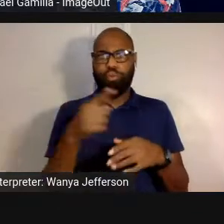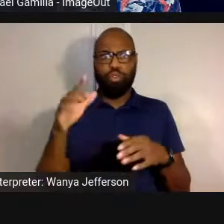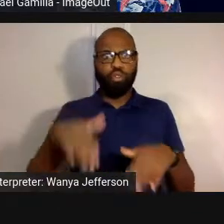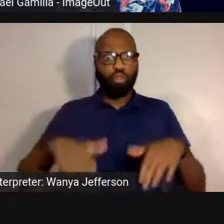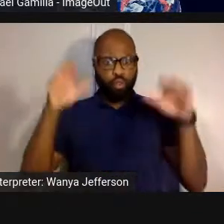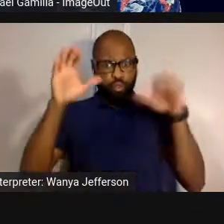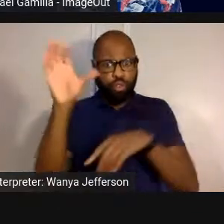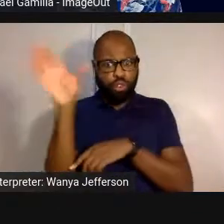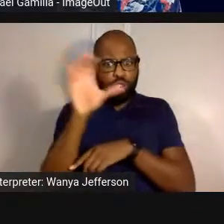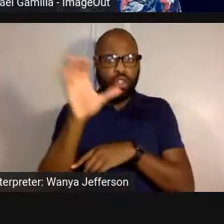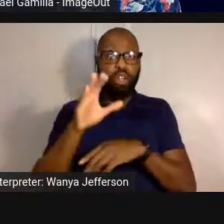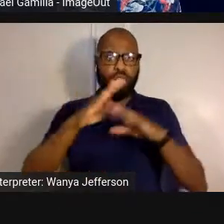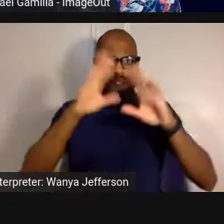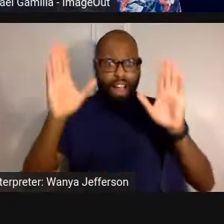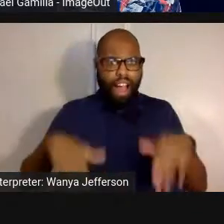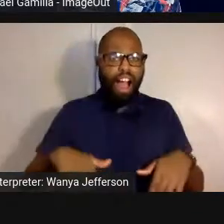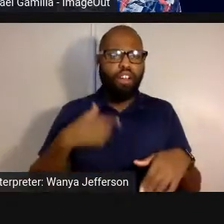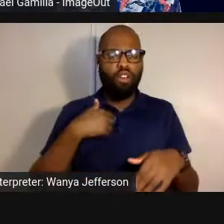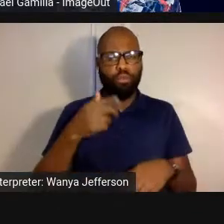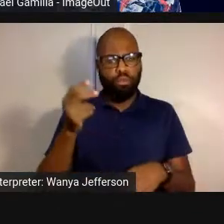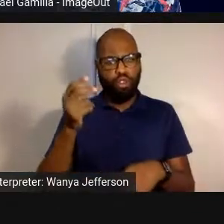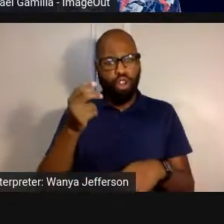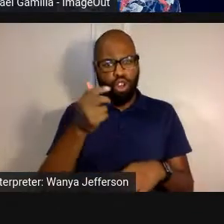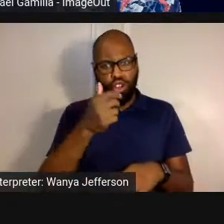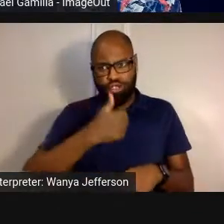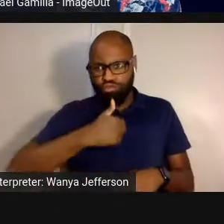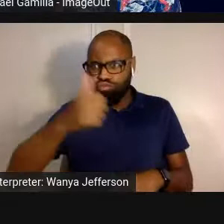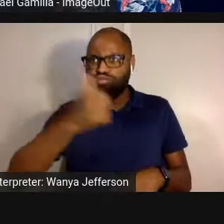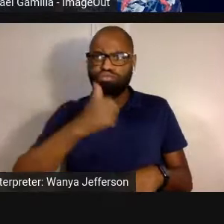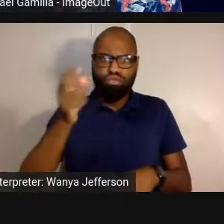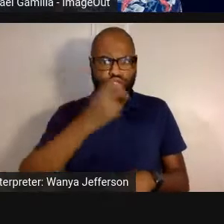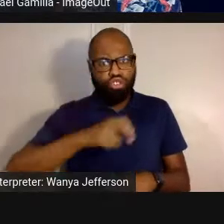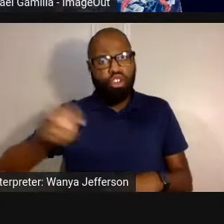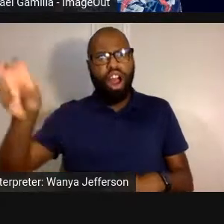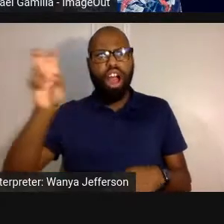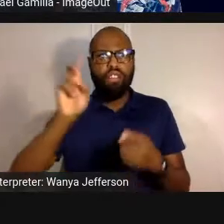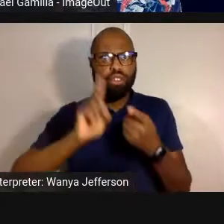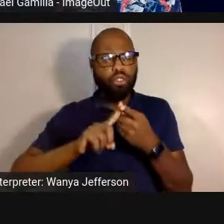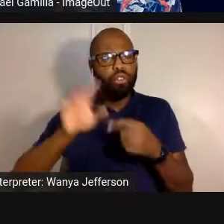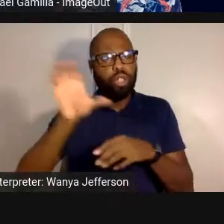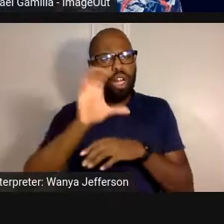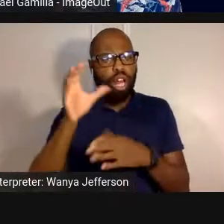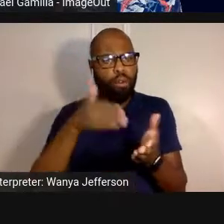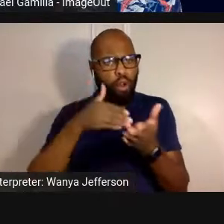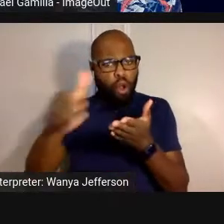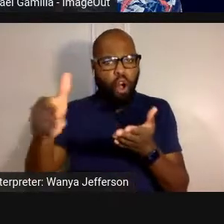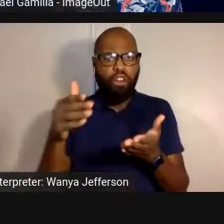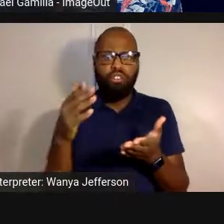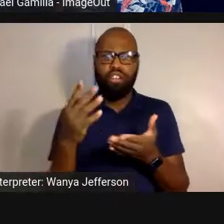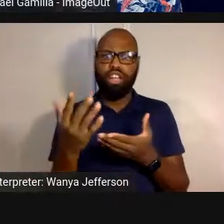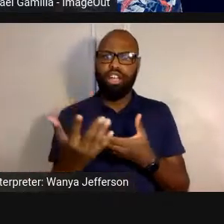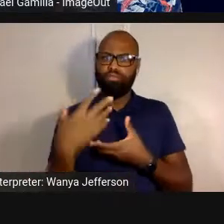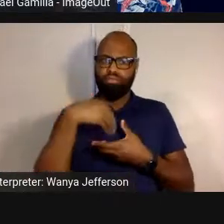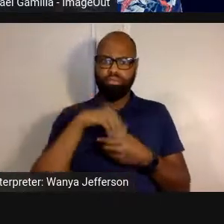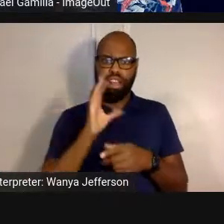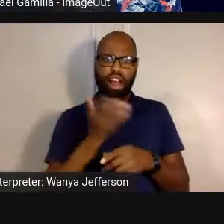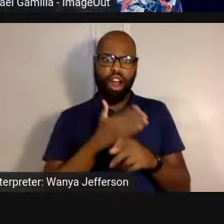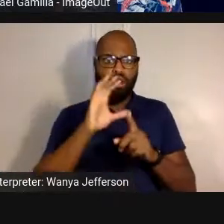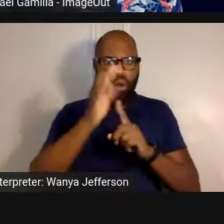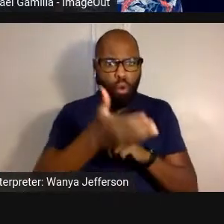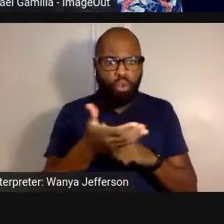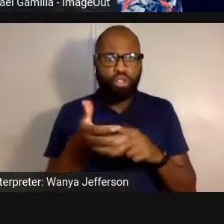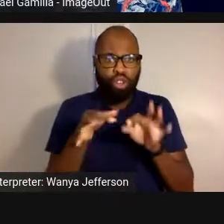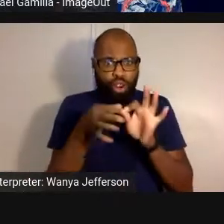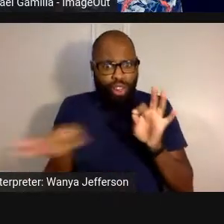to Colombia. Colombia is entrenched in our life, in our culture, in our upbringing, in our traditions, in our language.